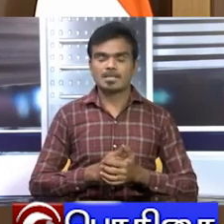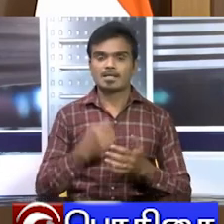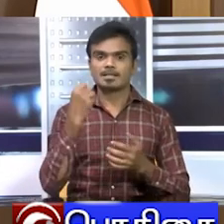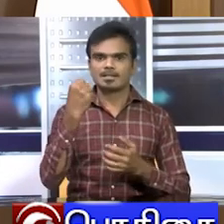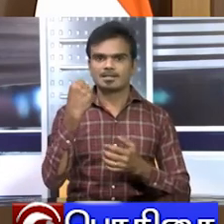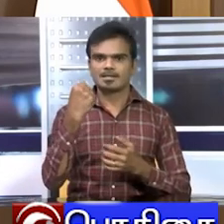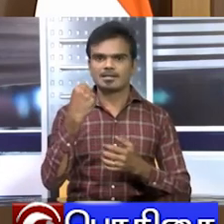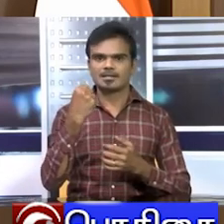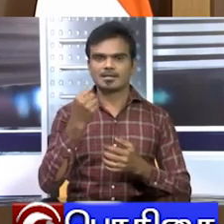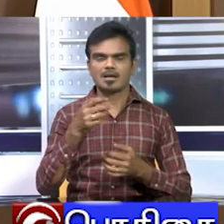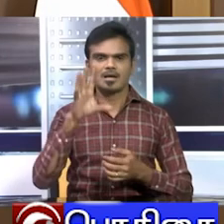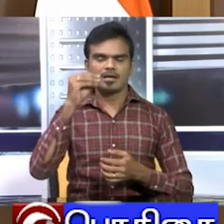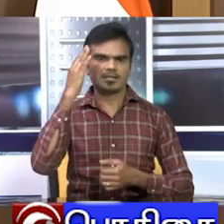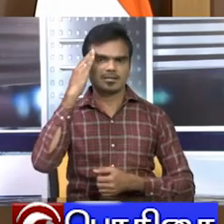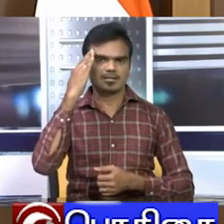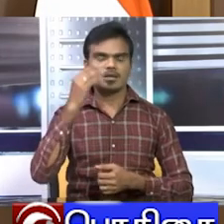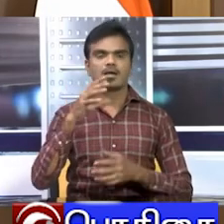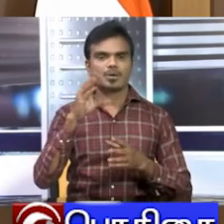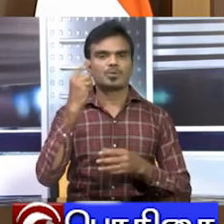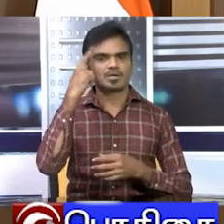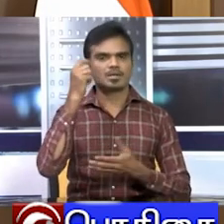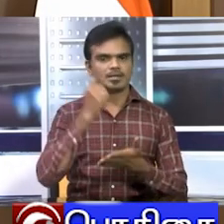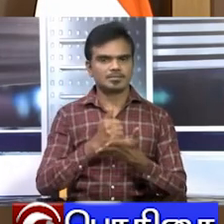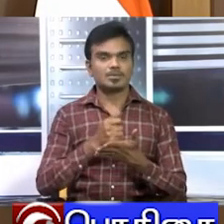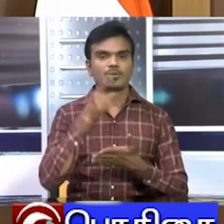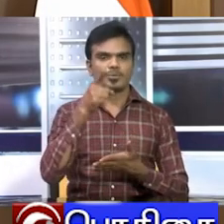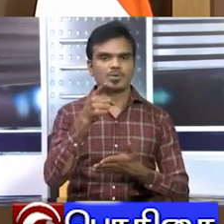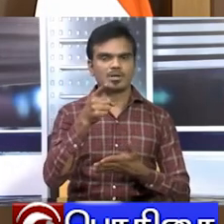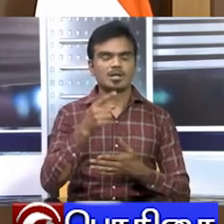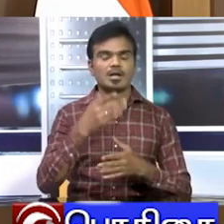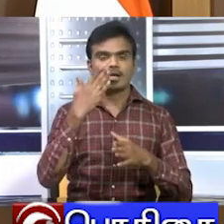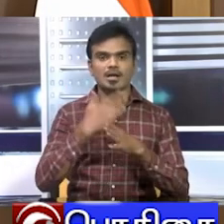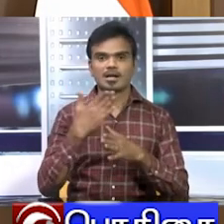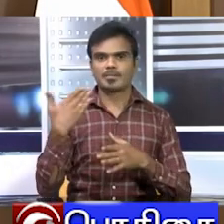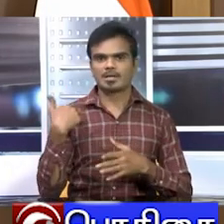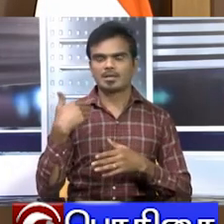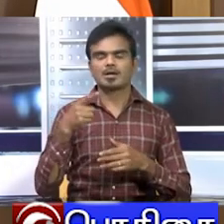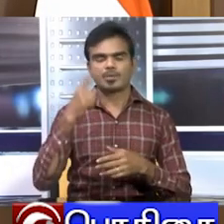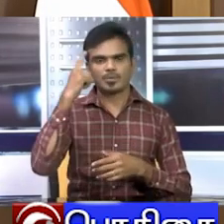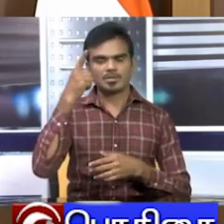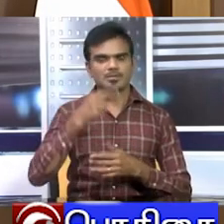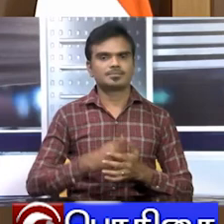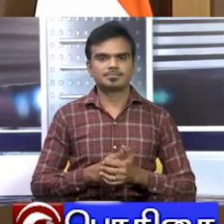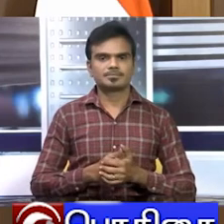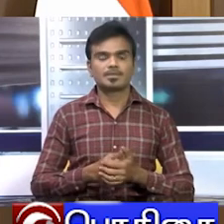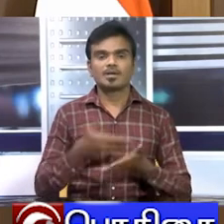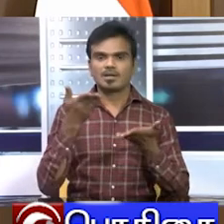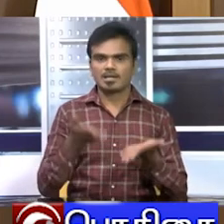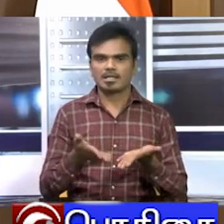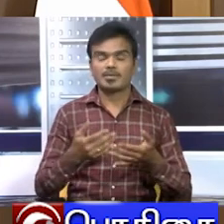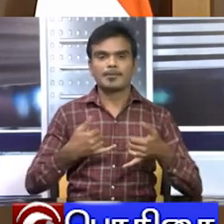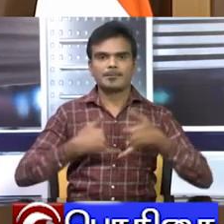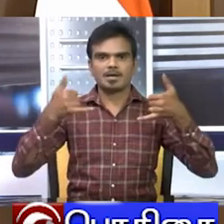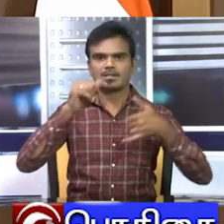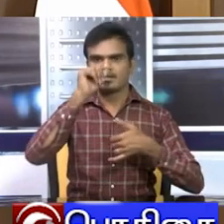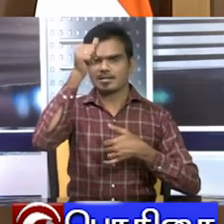Tiranai Arind Kolungal Ungal Kadmai Inrungal Iduwe